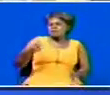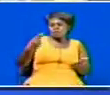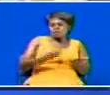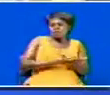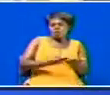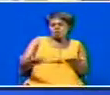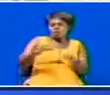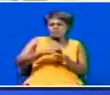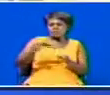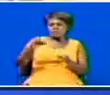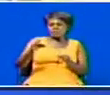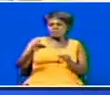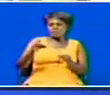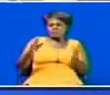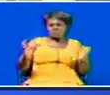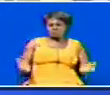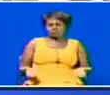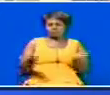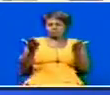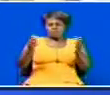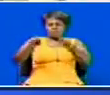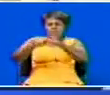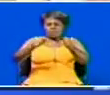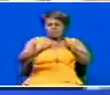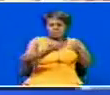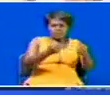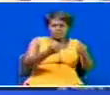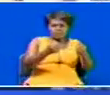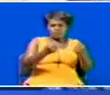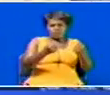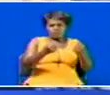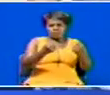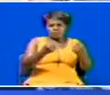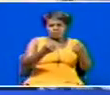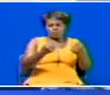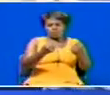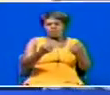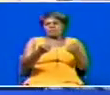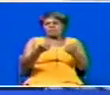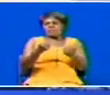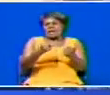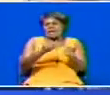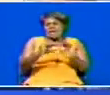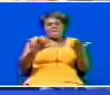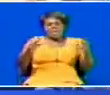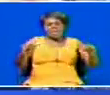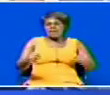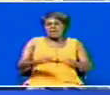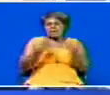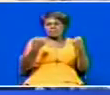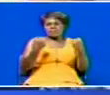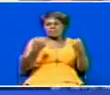Holy Spirit, we uproot, we destroy, we bring out, we stop any accident, and